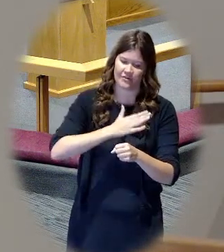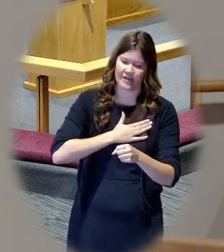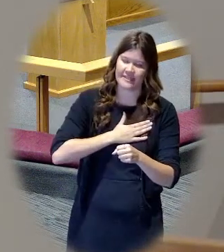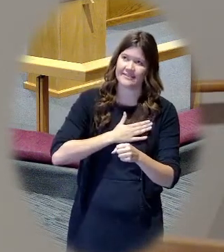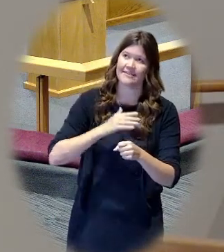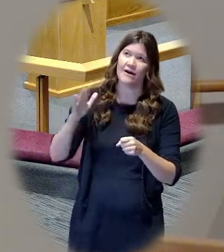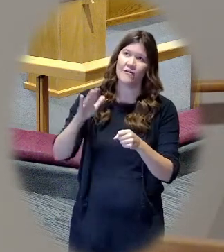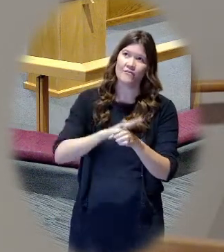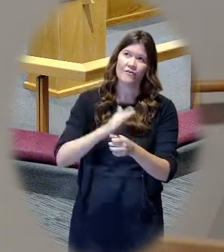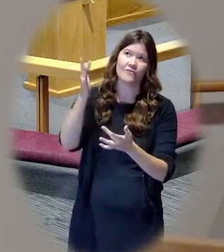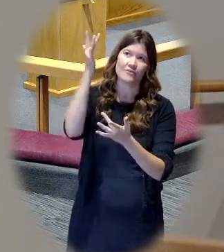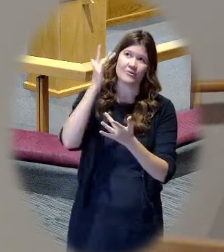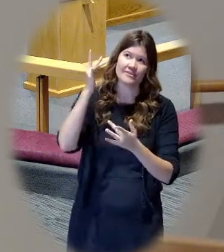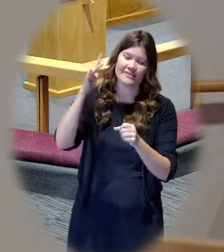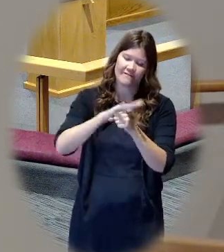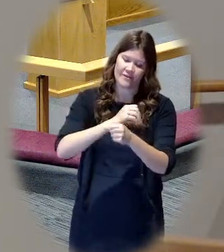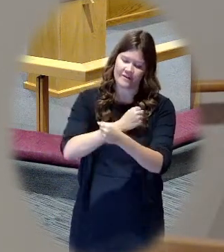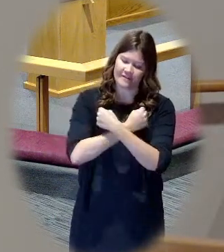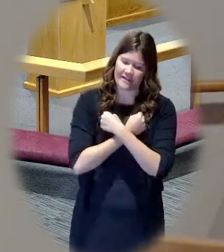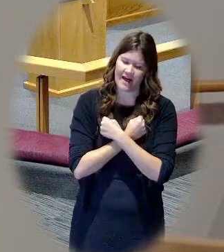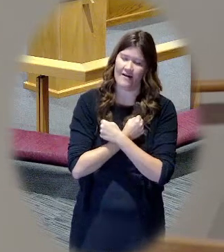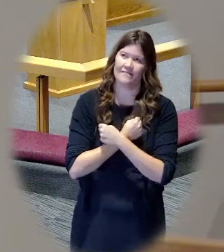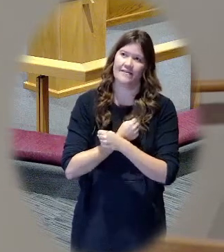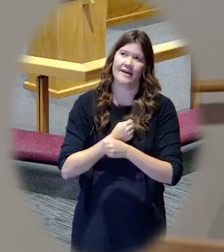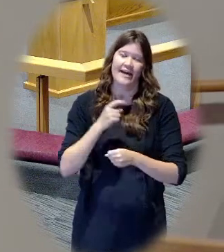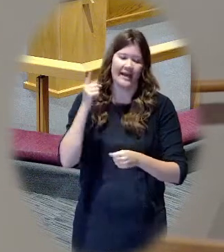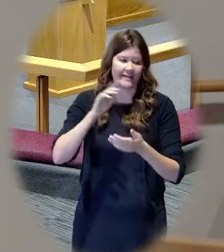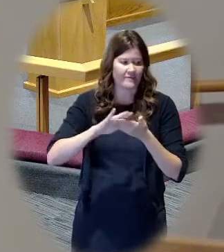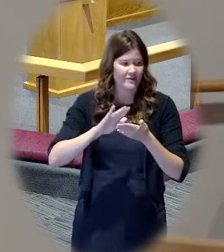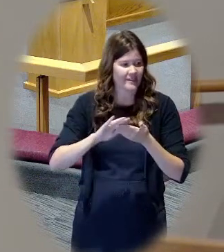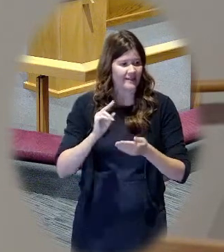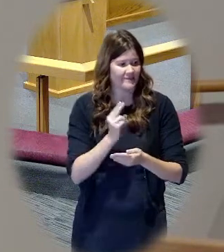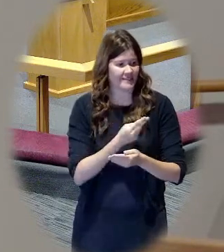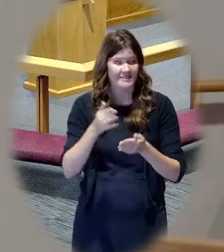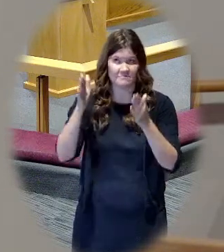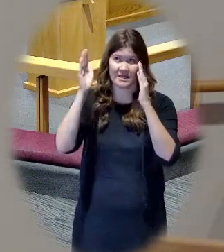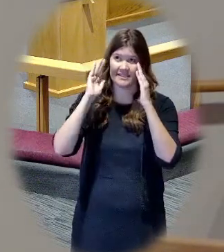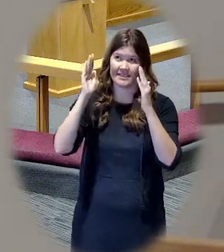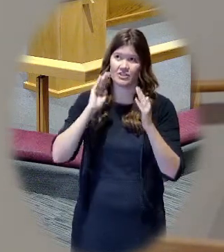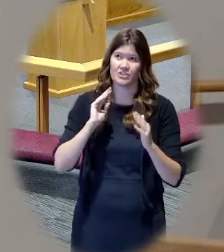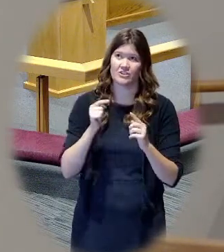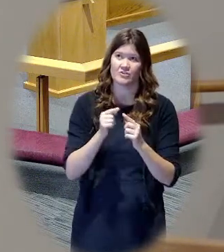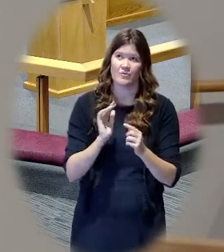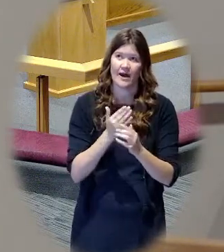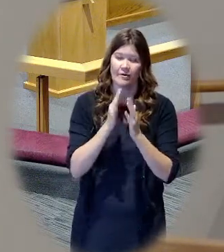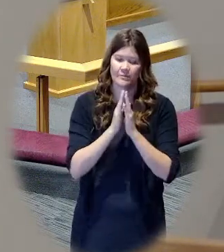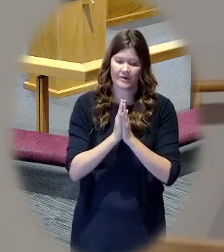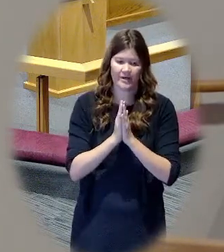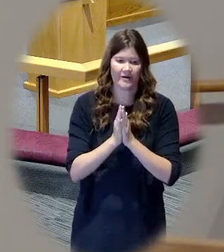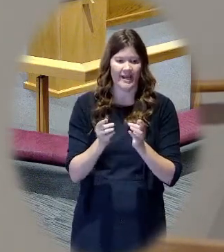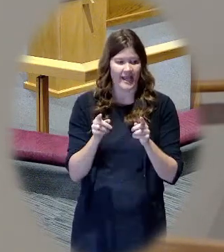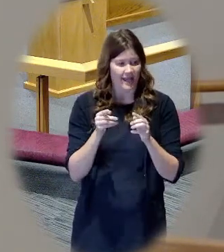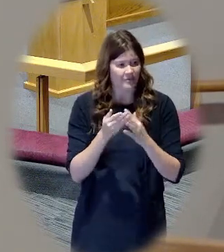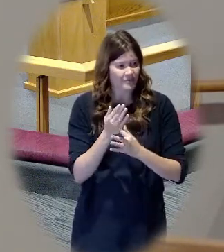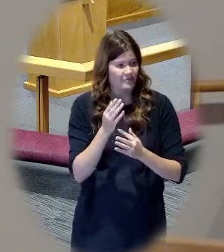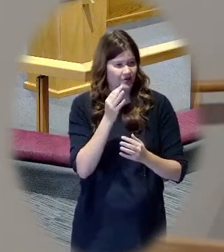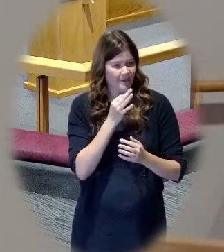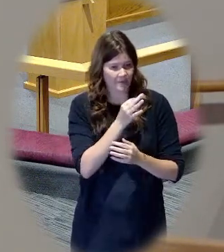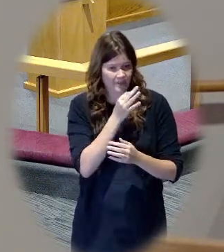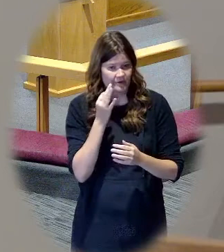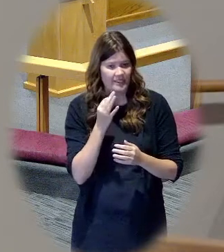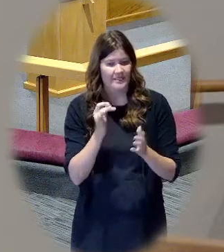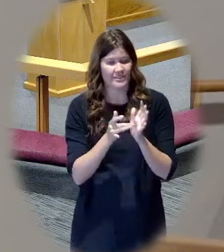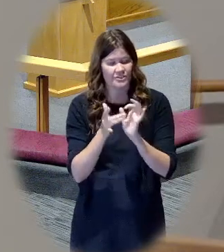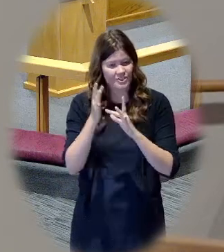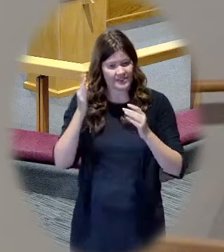loving. With confession and absolution and prayers and even our Lord's Supper, as Jesus comes to us this morning, offering